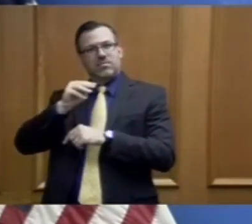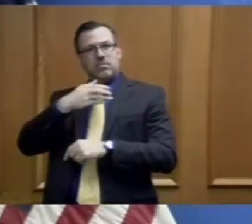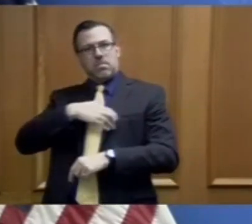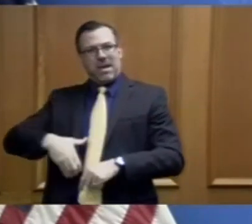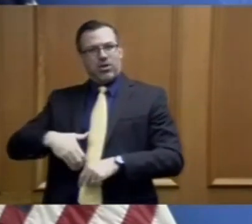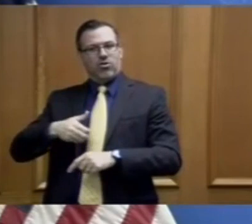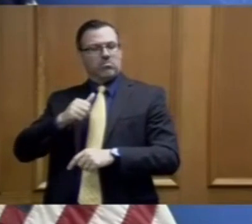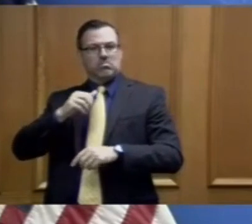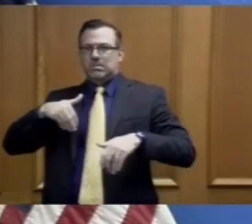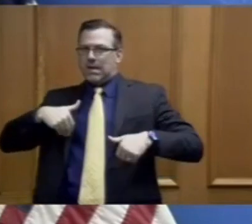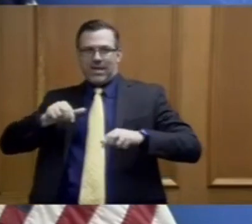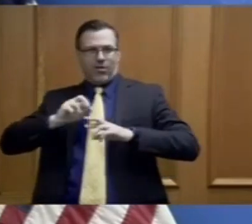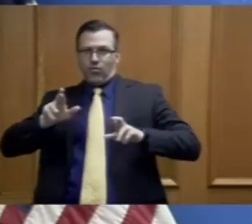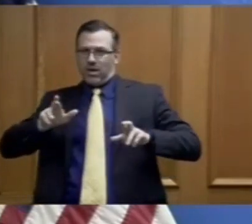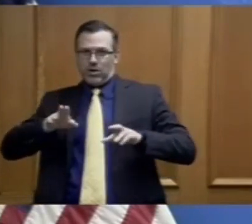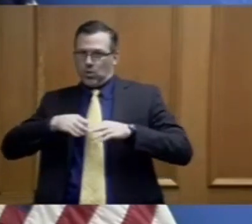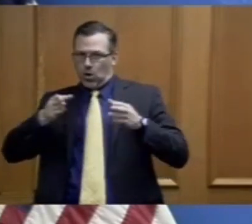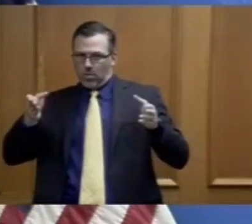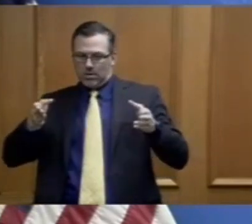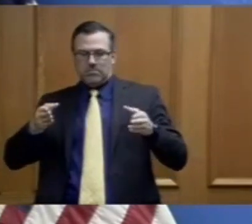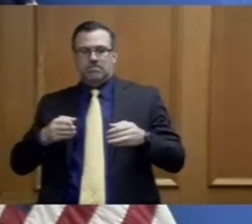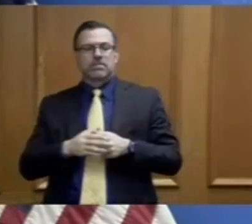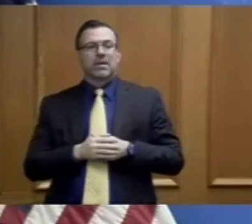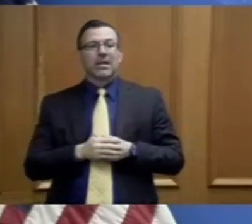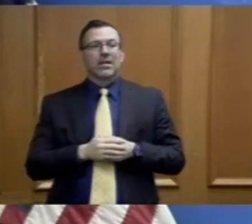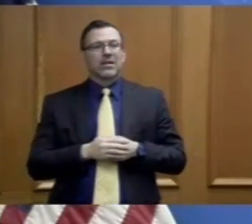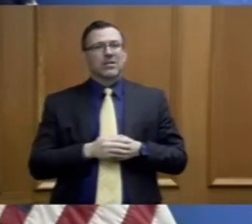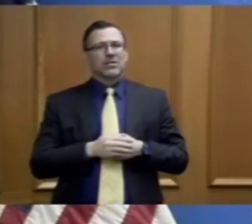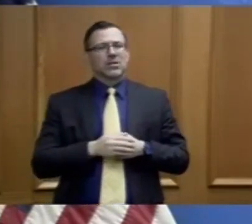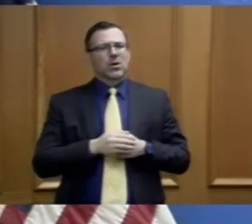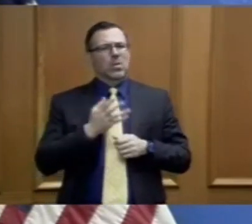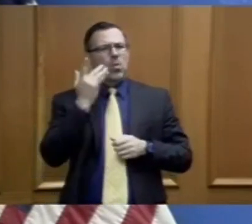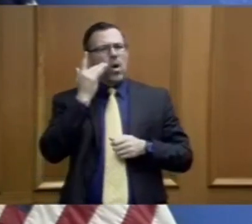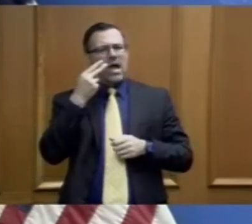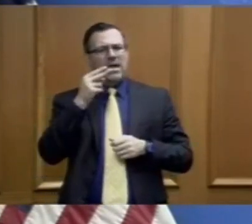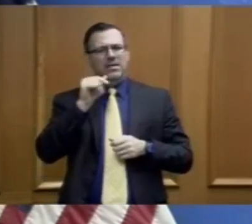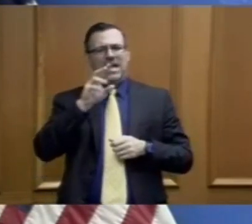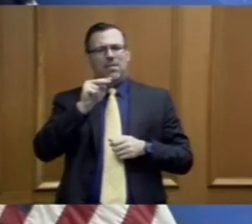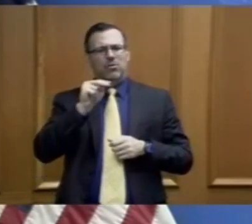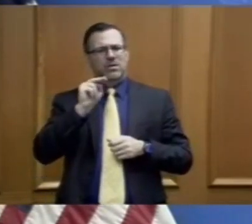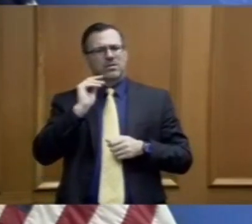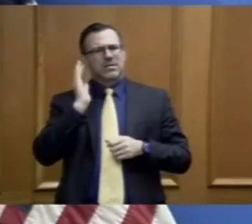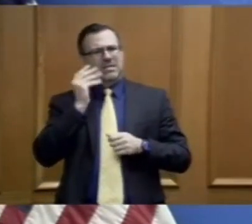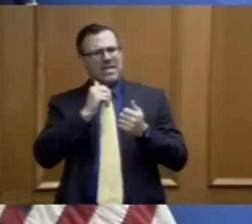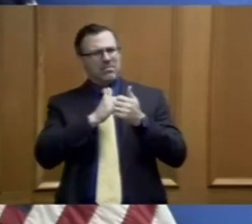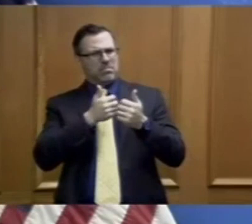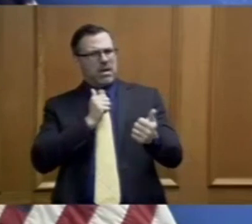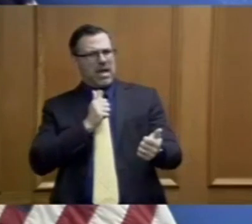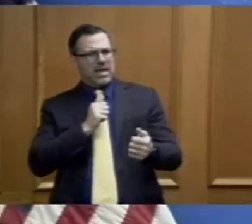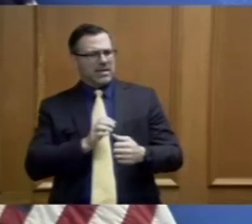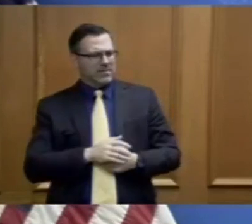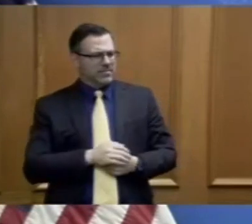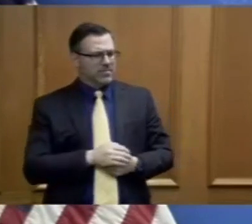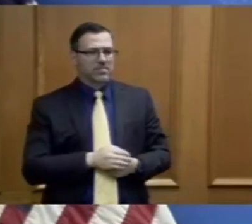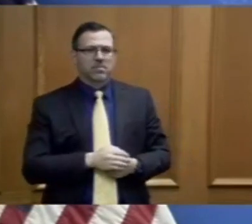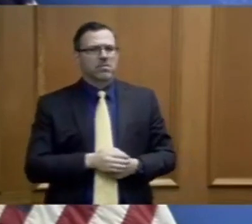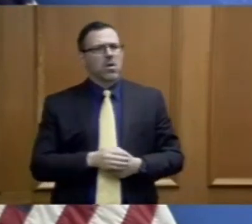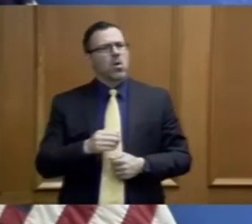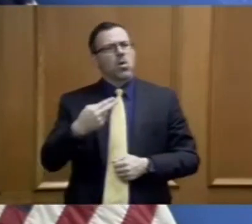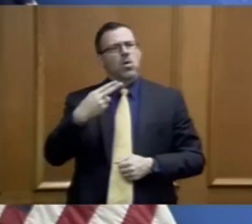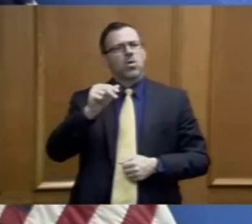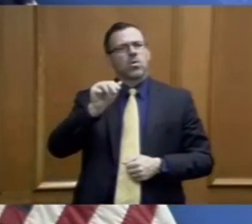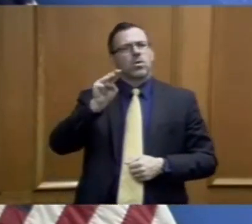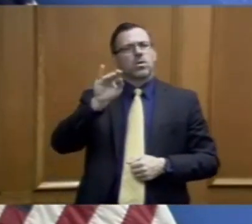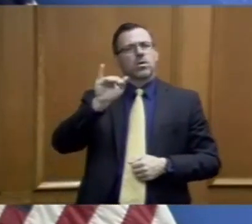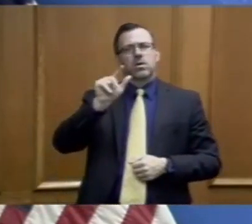lagging with to keep up with other counties in the state? Certainly, Hamilton County has made significant improvements